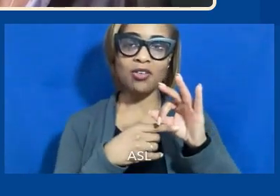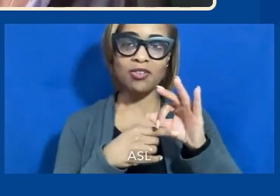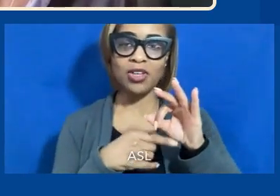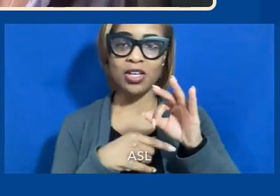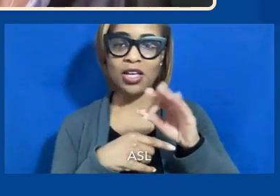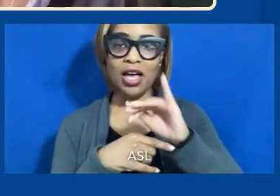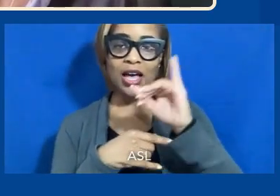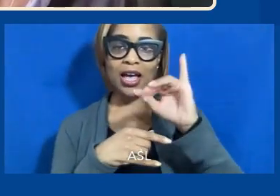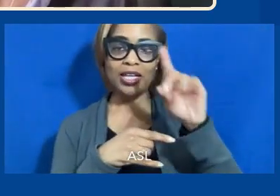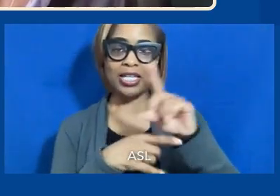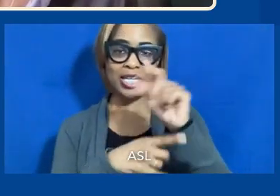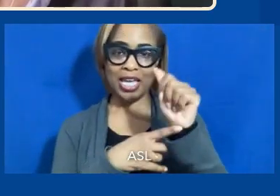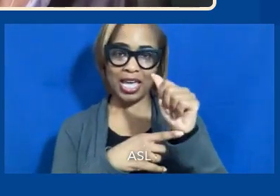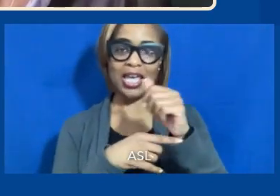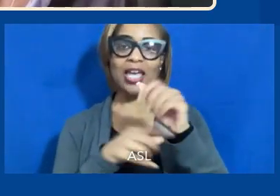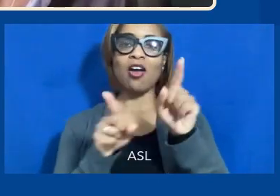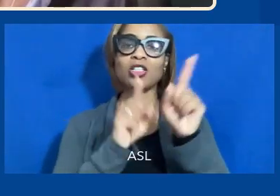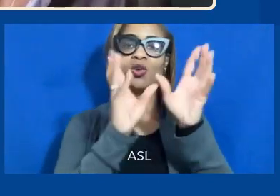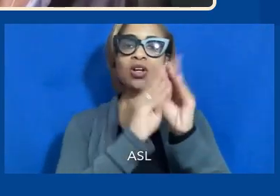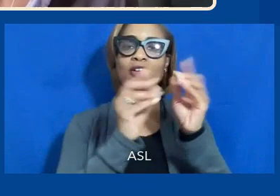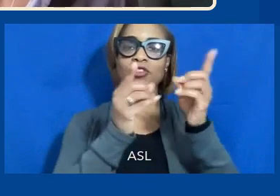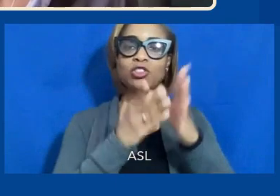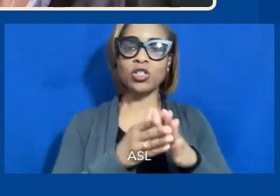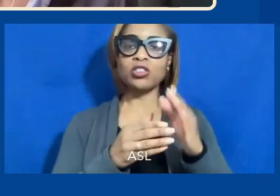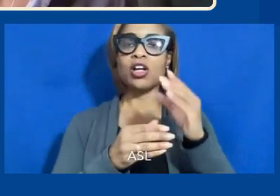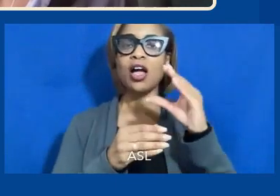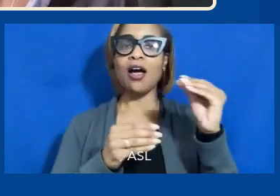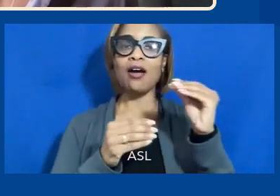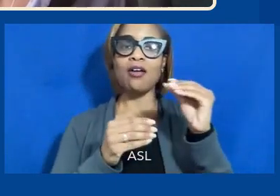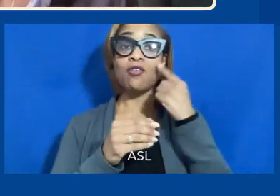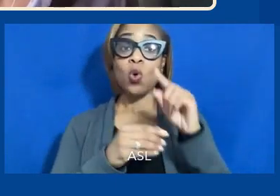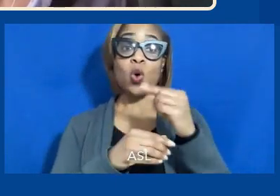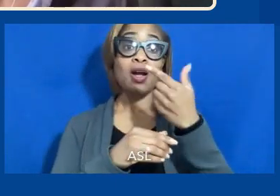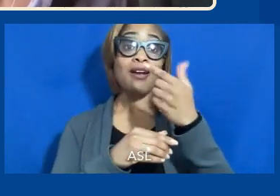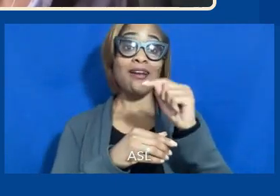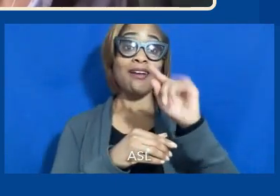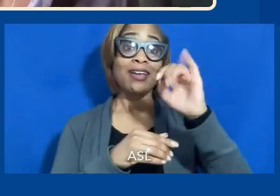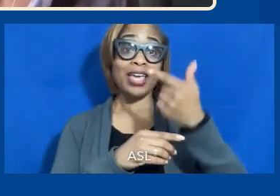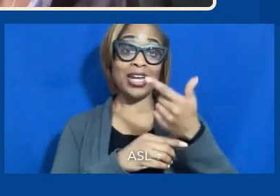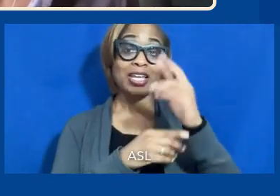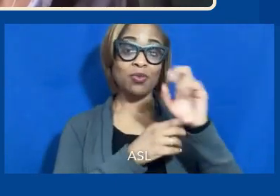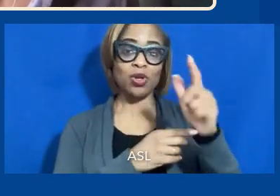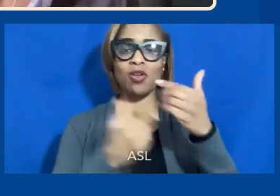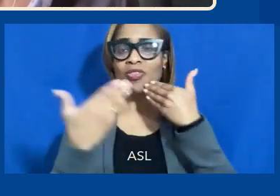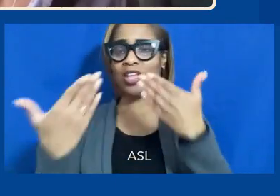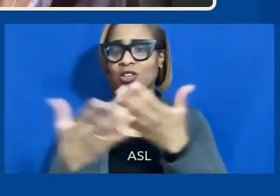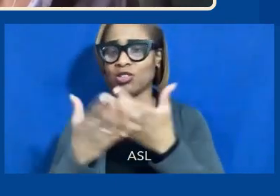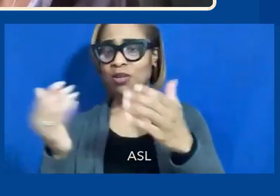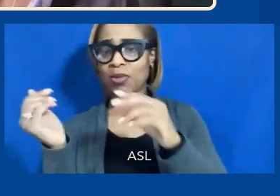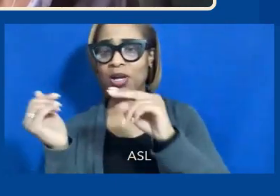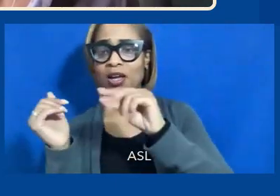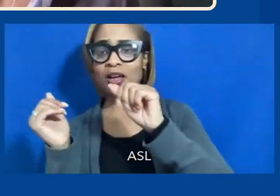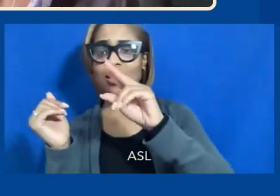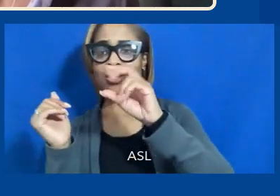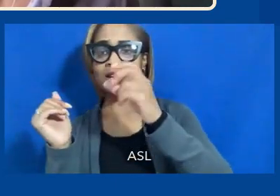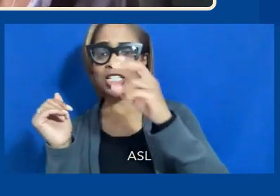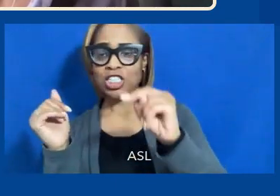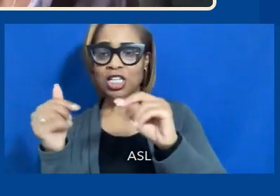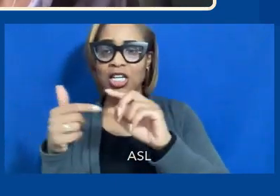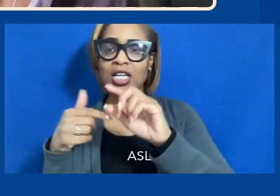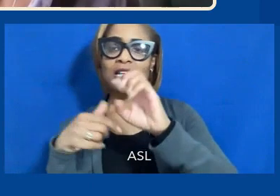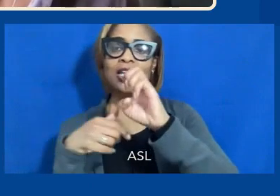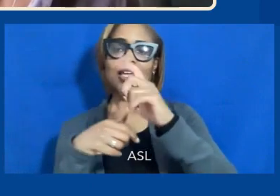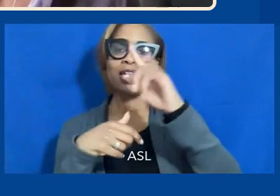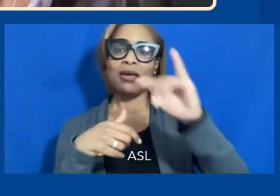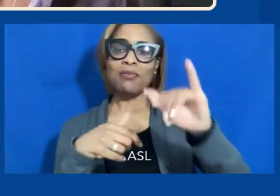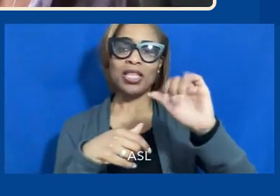and the Conference Director of Getting Real. Thank you so much to Emily, Ashley, now Shane for the conversation that we just